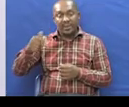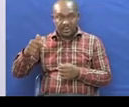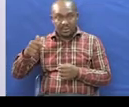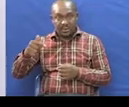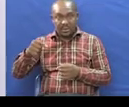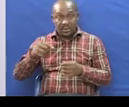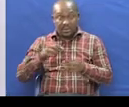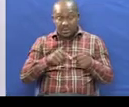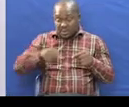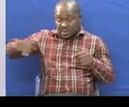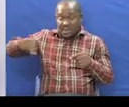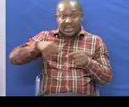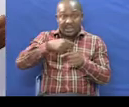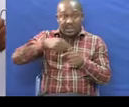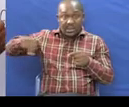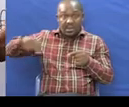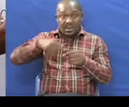partially